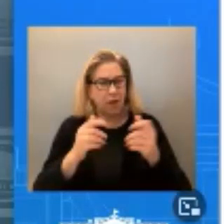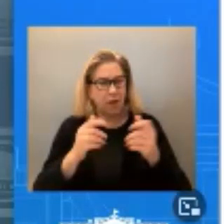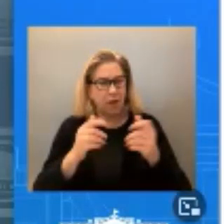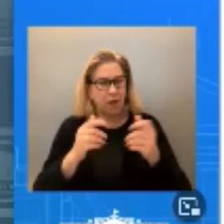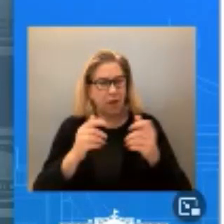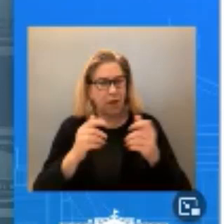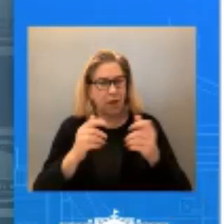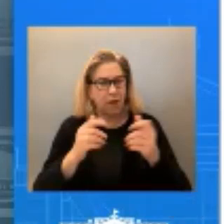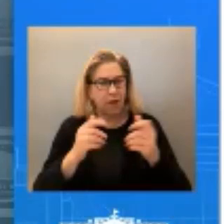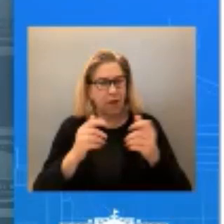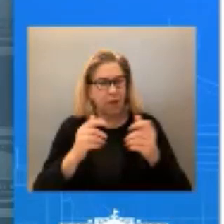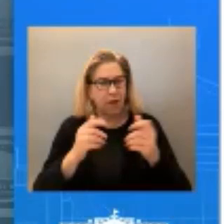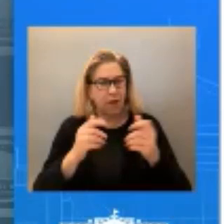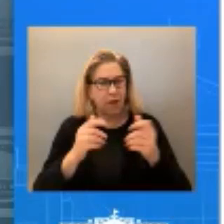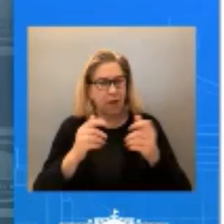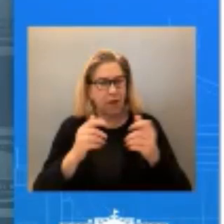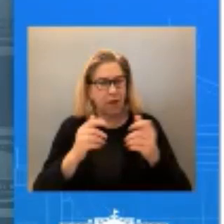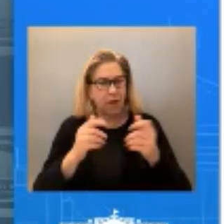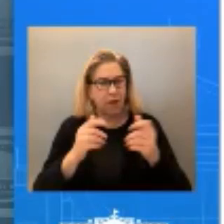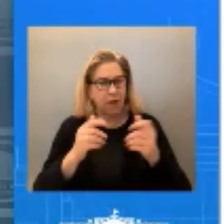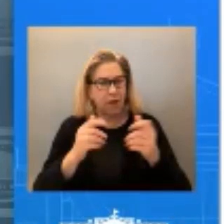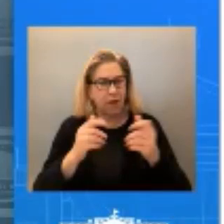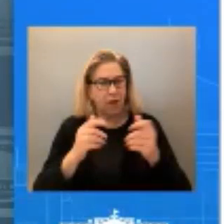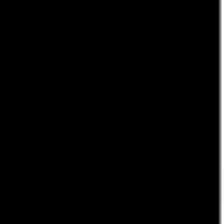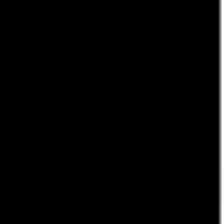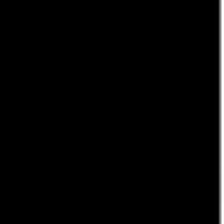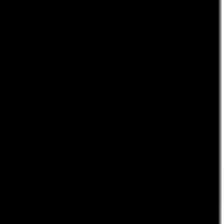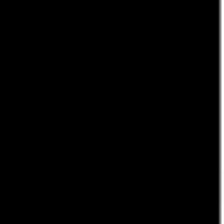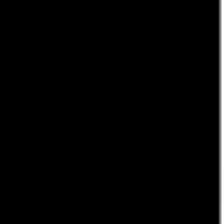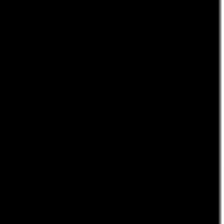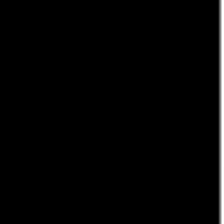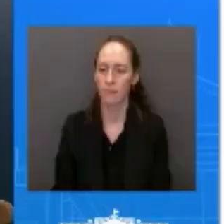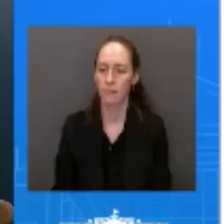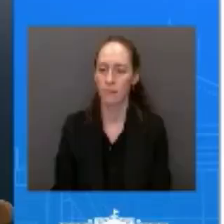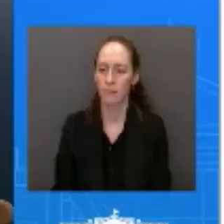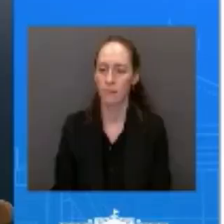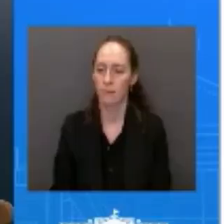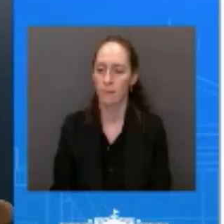She's not going to fucking say anything. Oh.